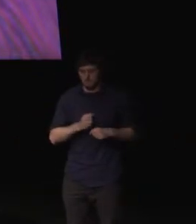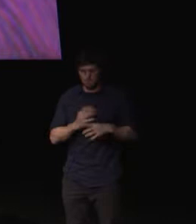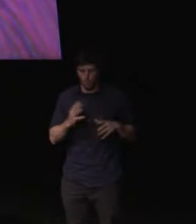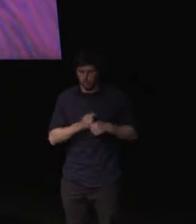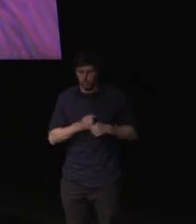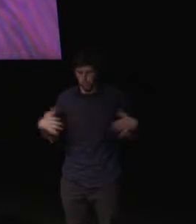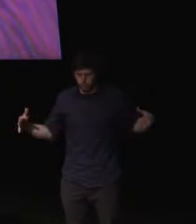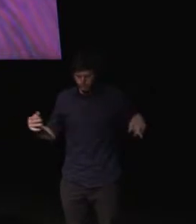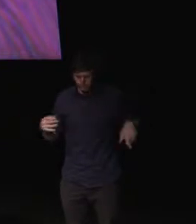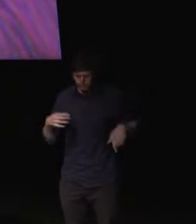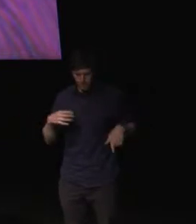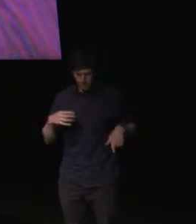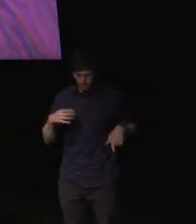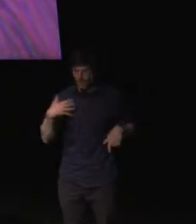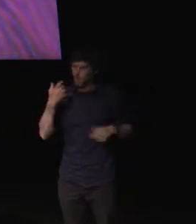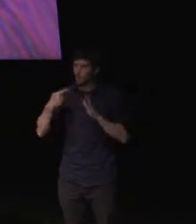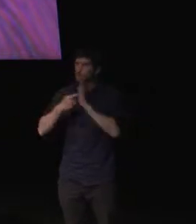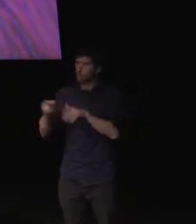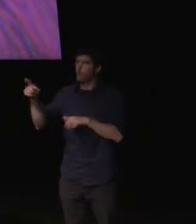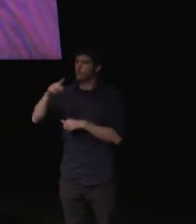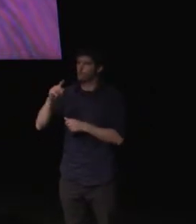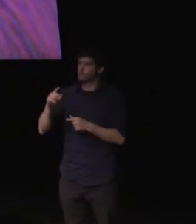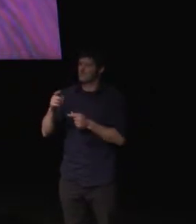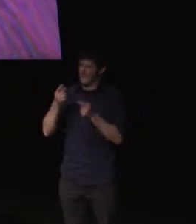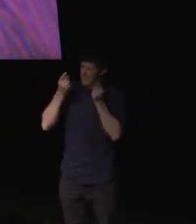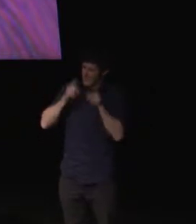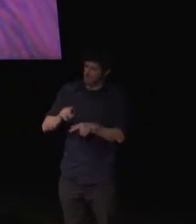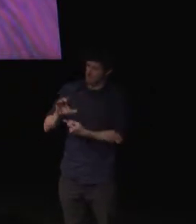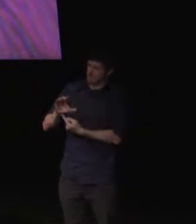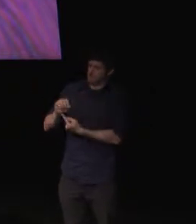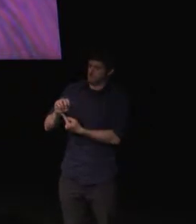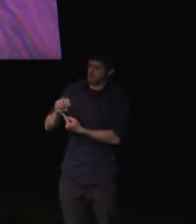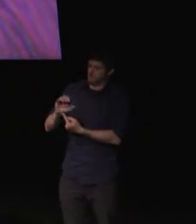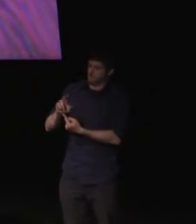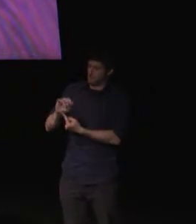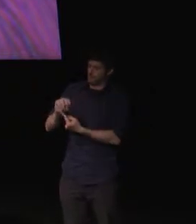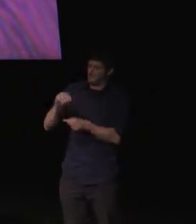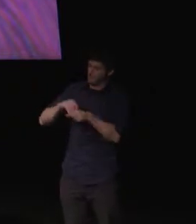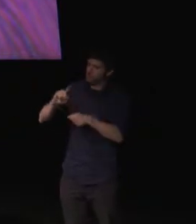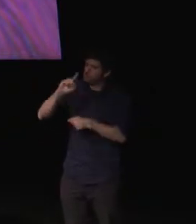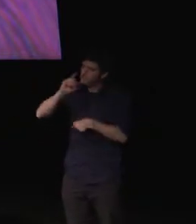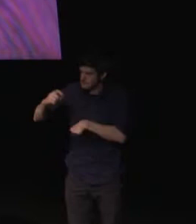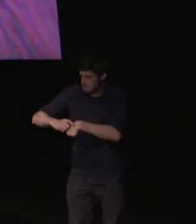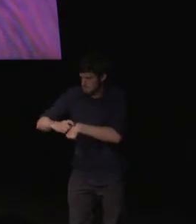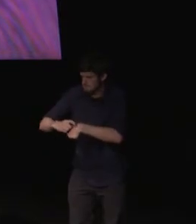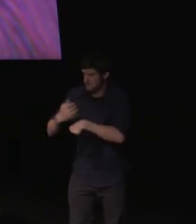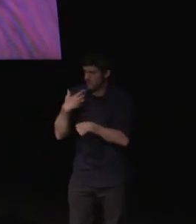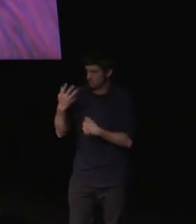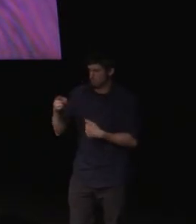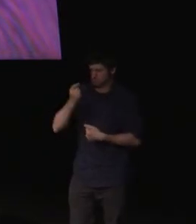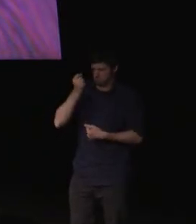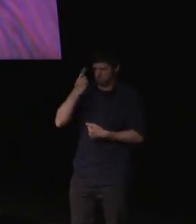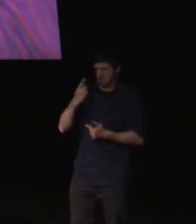concussion happening in real time, only so you can kind of appreciate what one of these injuries would look like.